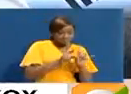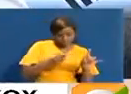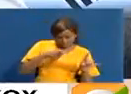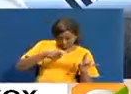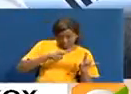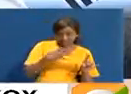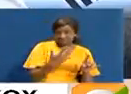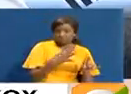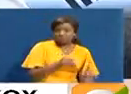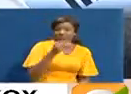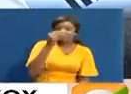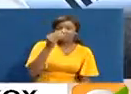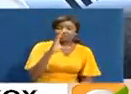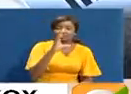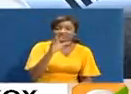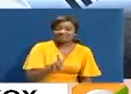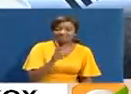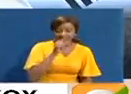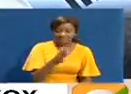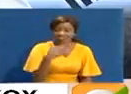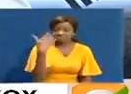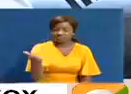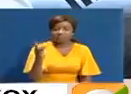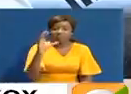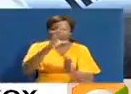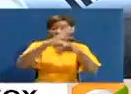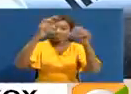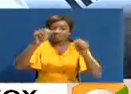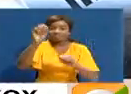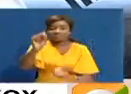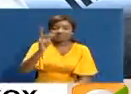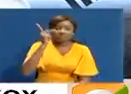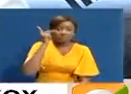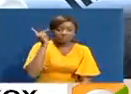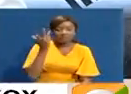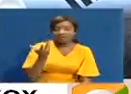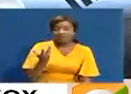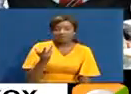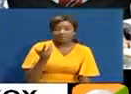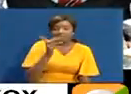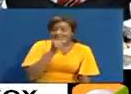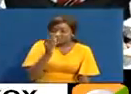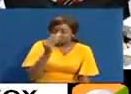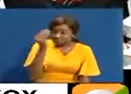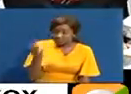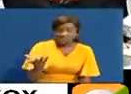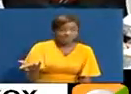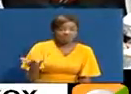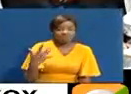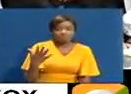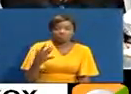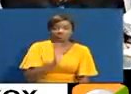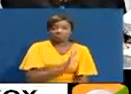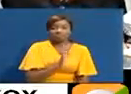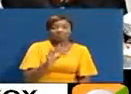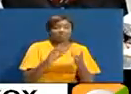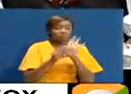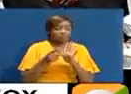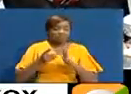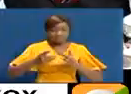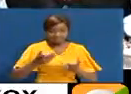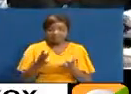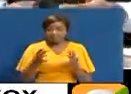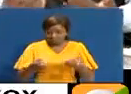has presented her papers to the receiving country, the President of South Korea, and effectively she